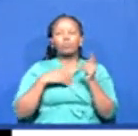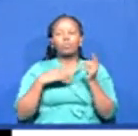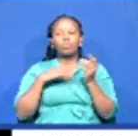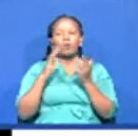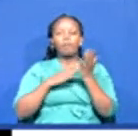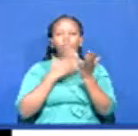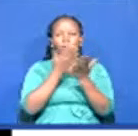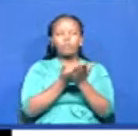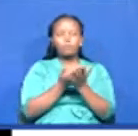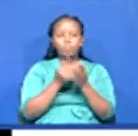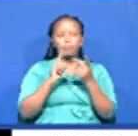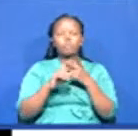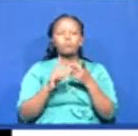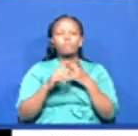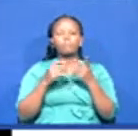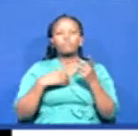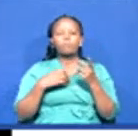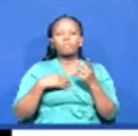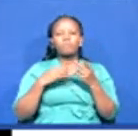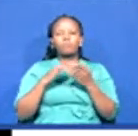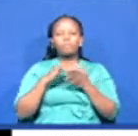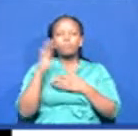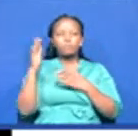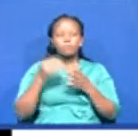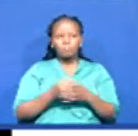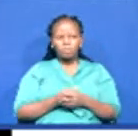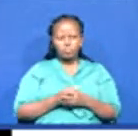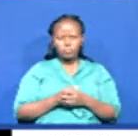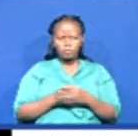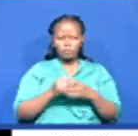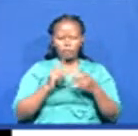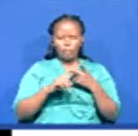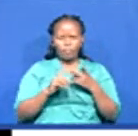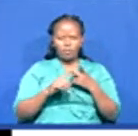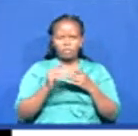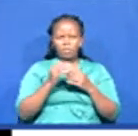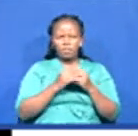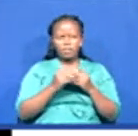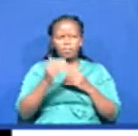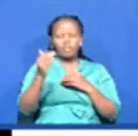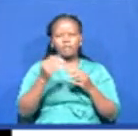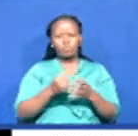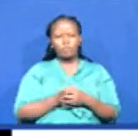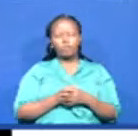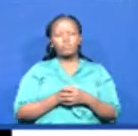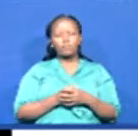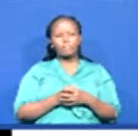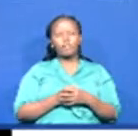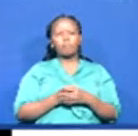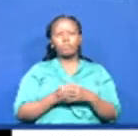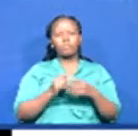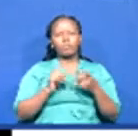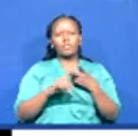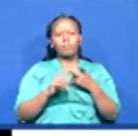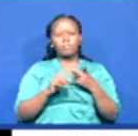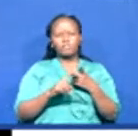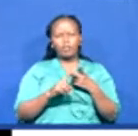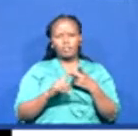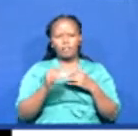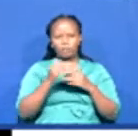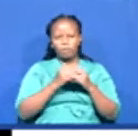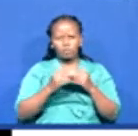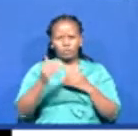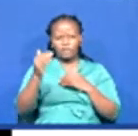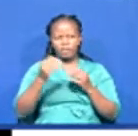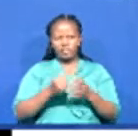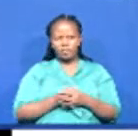property rights. The recordation law calls for creation of a database of IPR information relating to trademarks, copyrights, trade names for